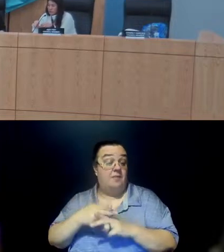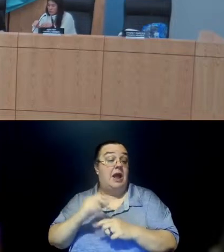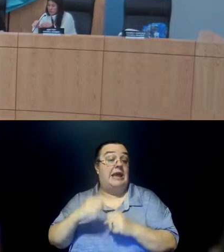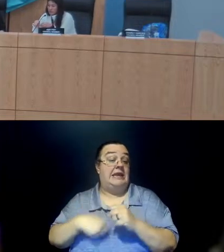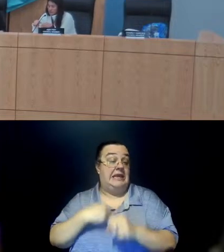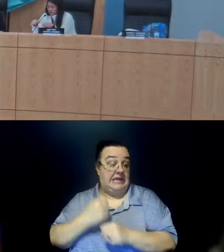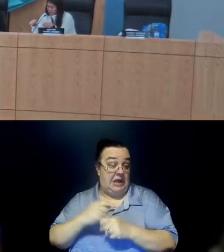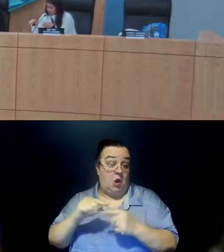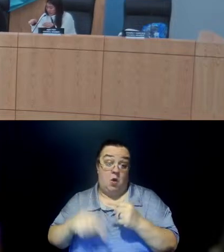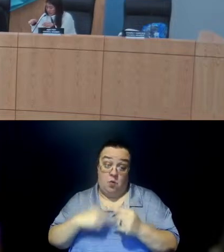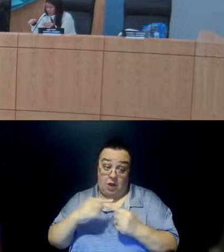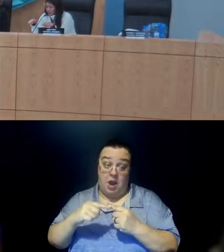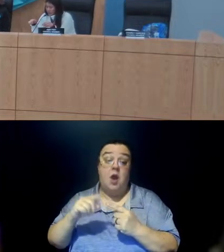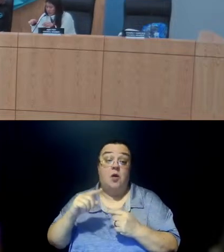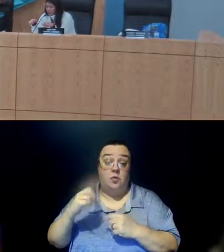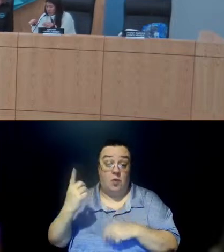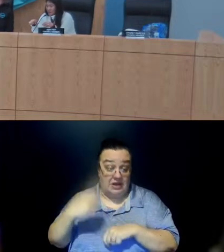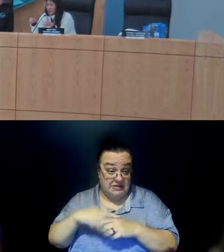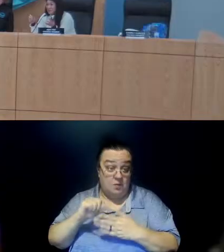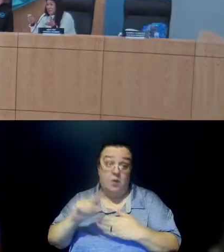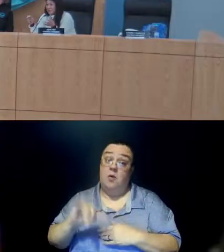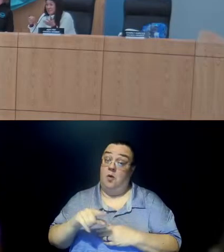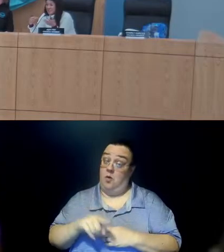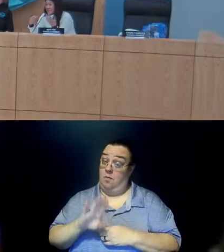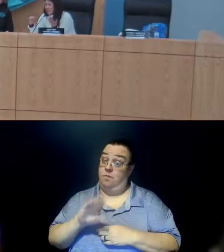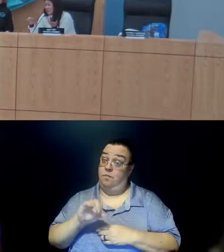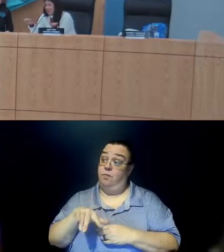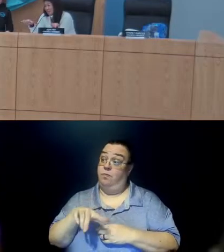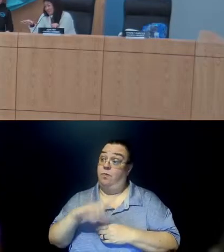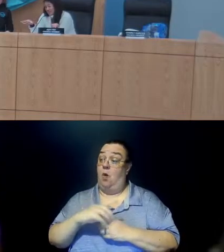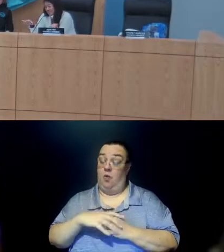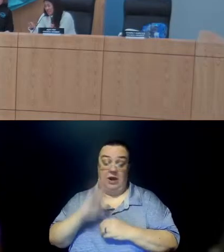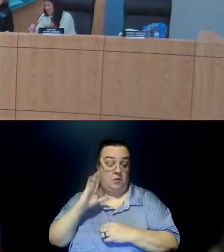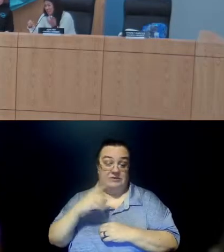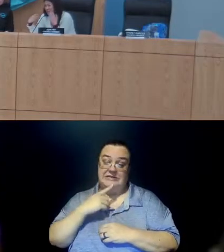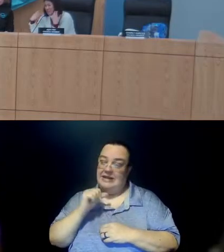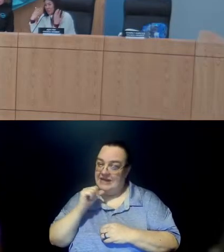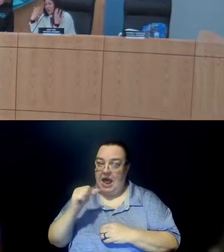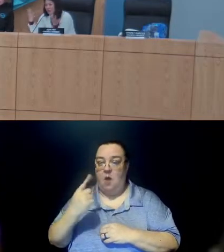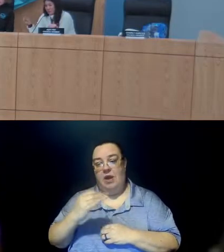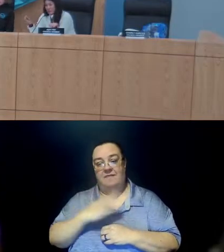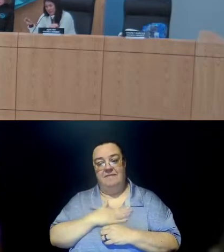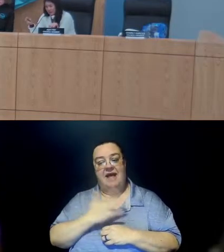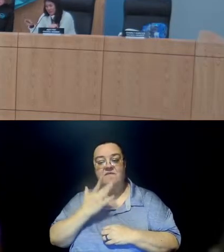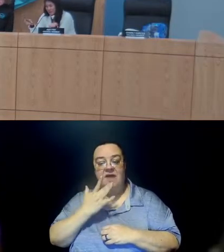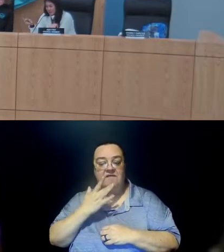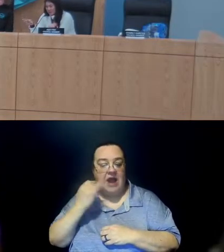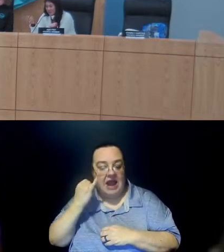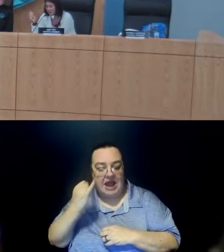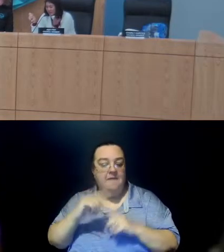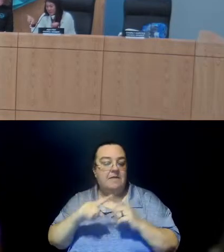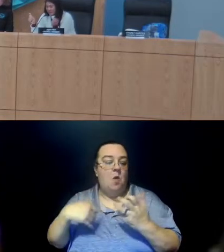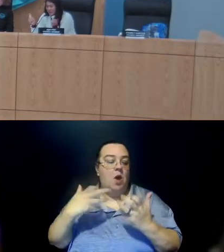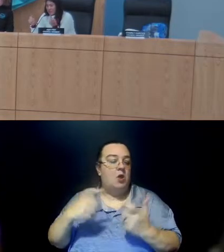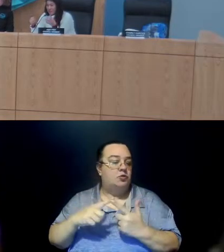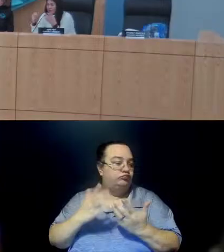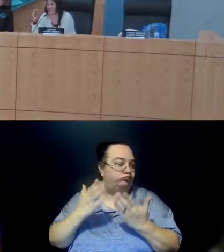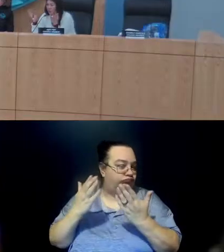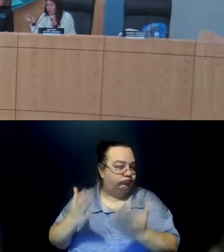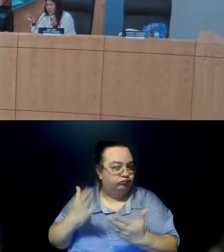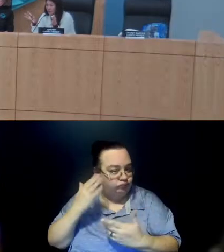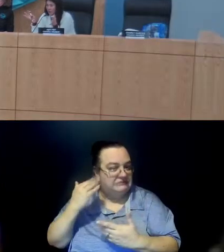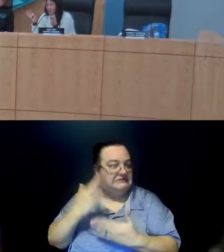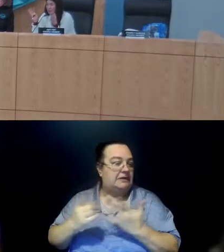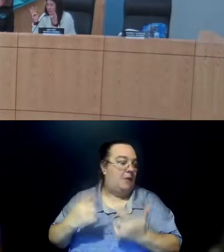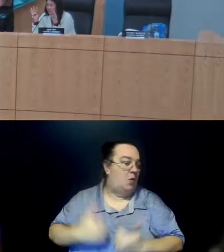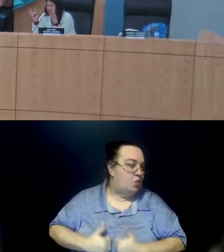bold. And well, they I was made just going to say, this is not one of my favorite ideas, but I was just wanting to put it out there because a resident had reached out and said,